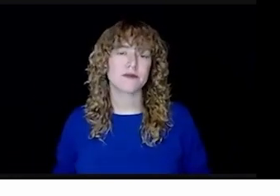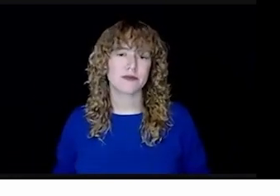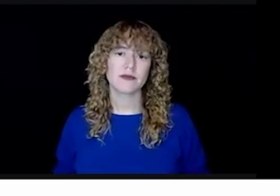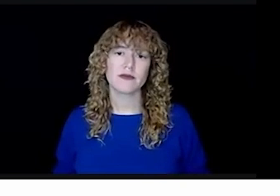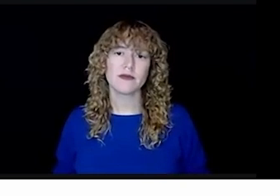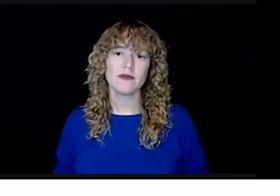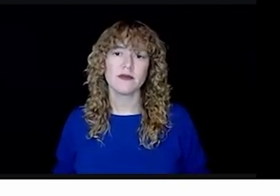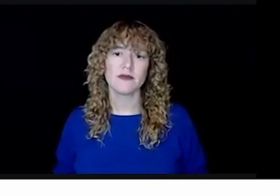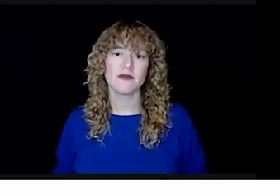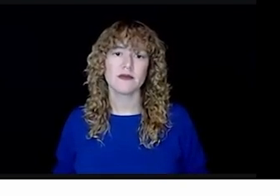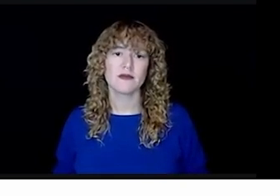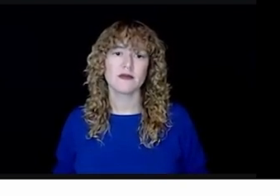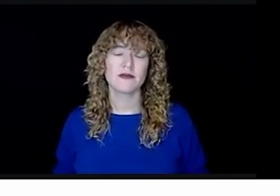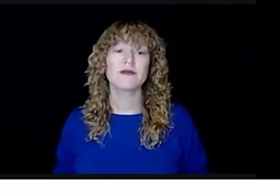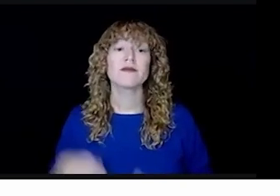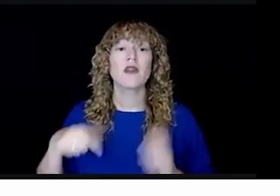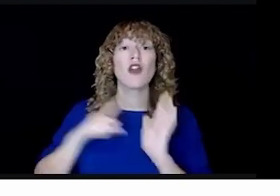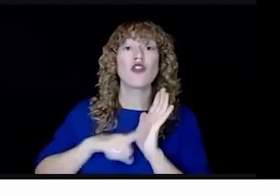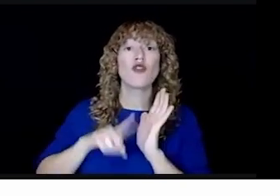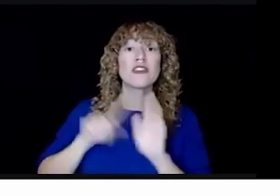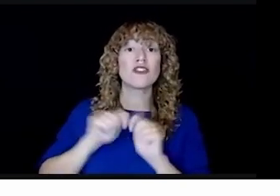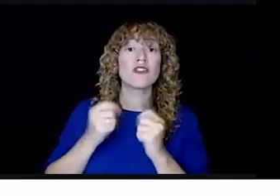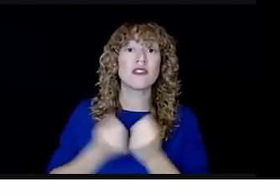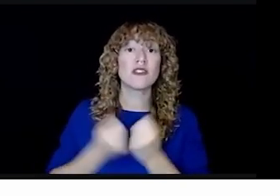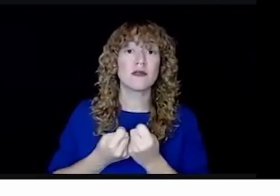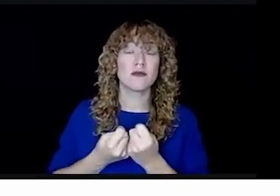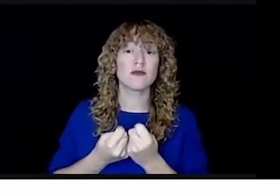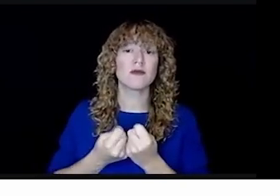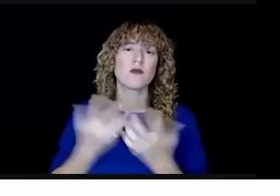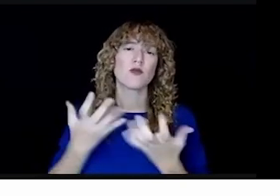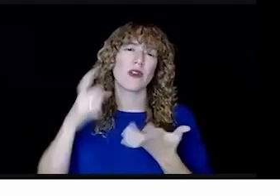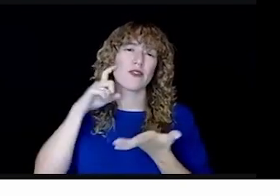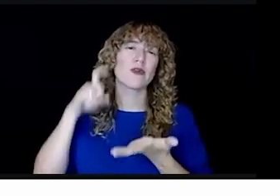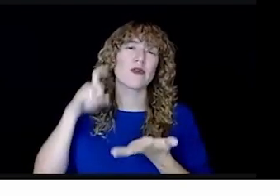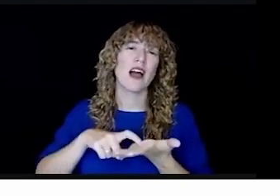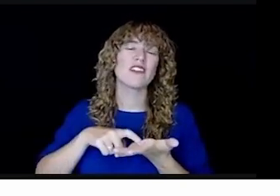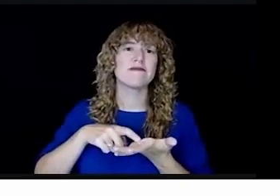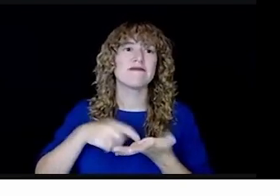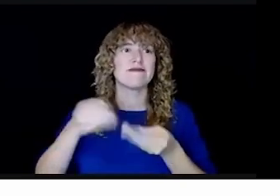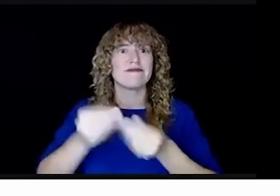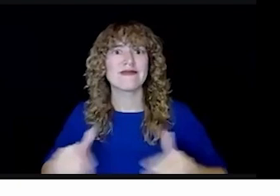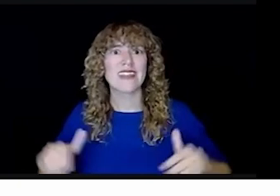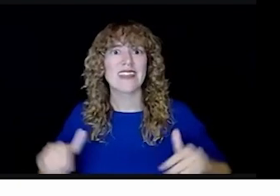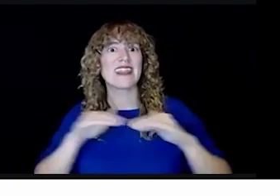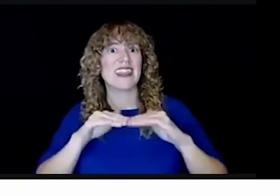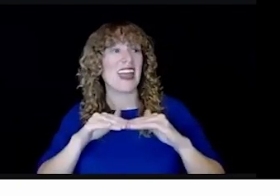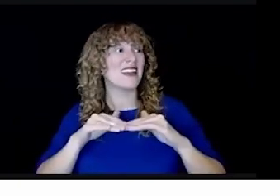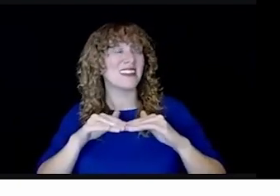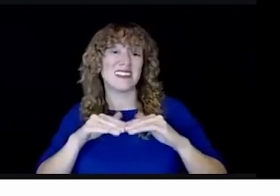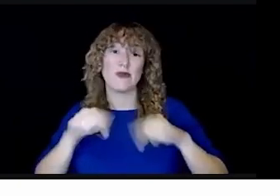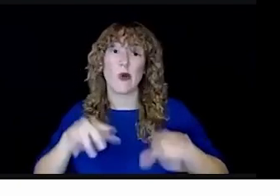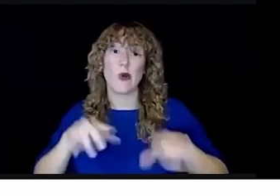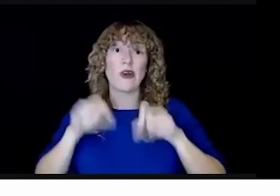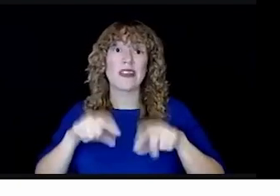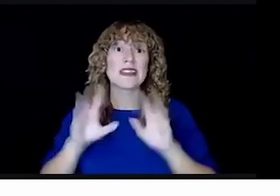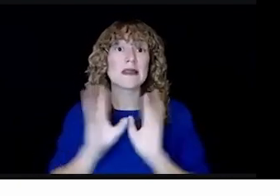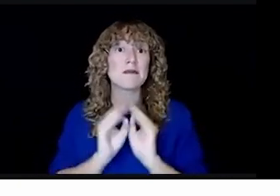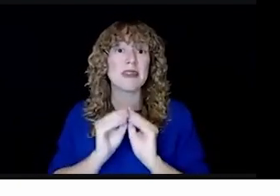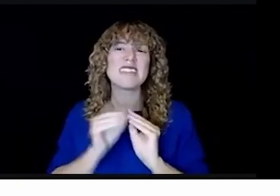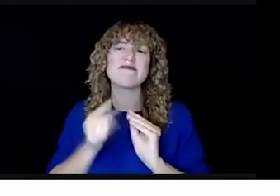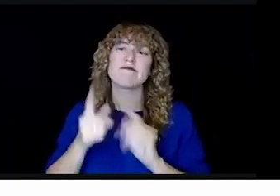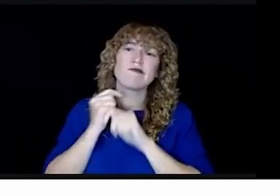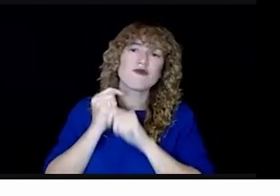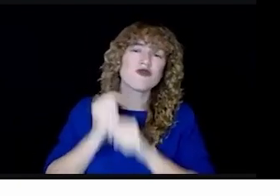The research team would like to acknowledge that the land on which this meeting is hosted is the traditional